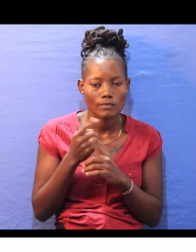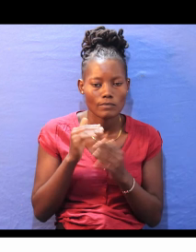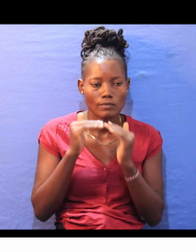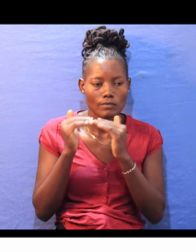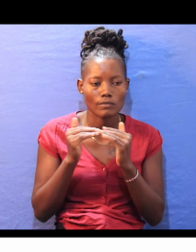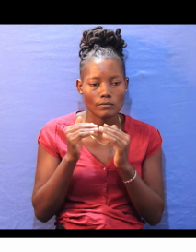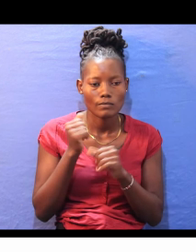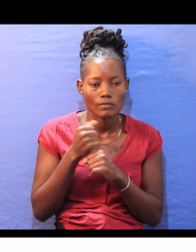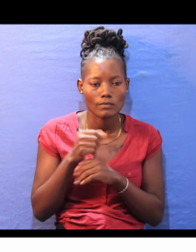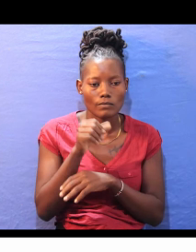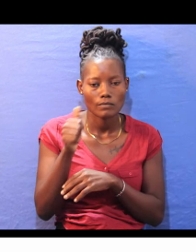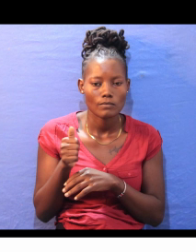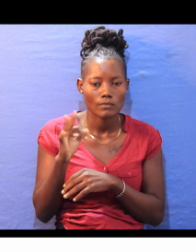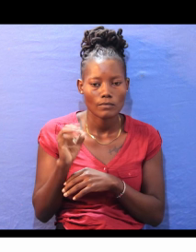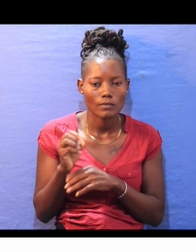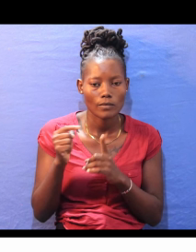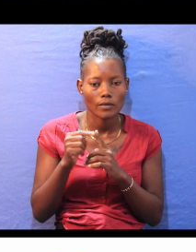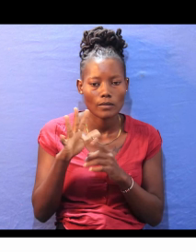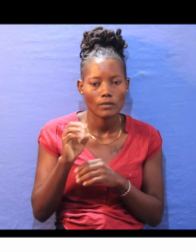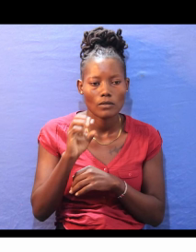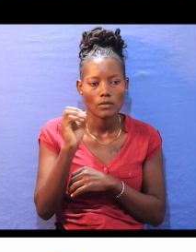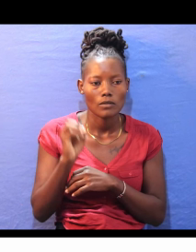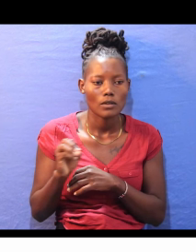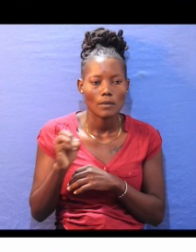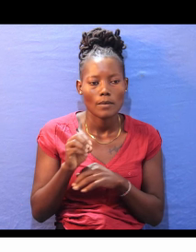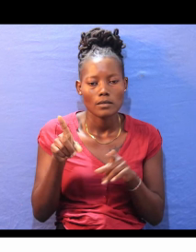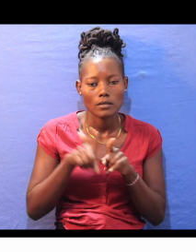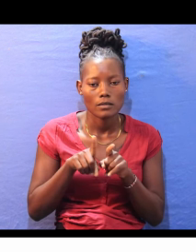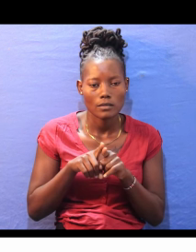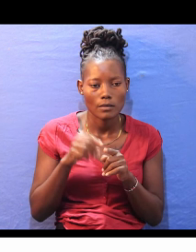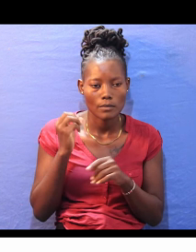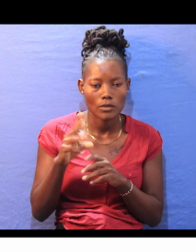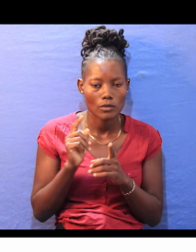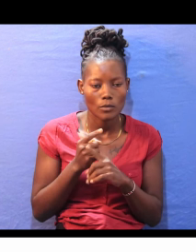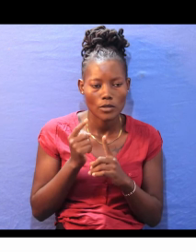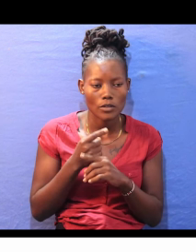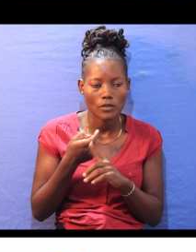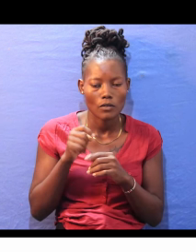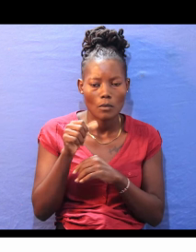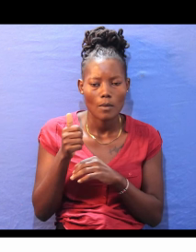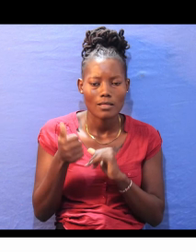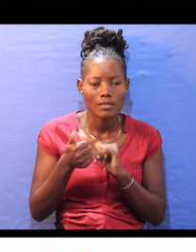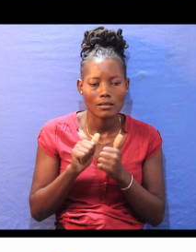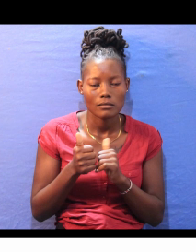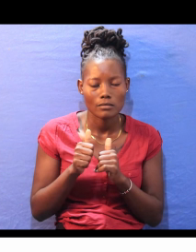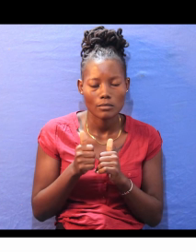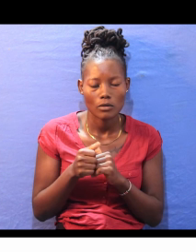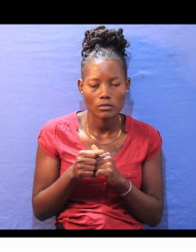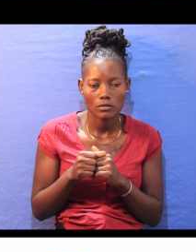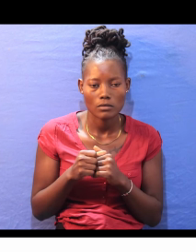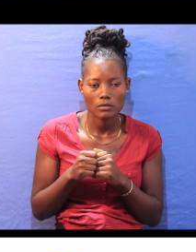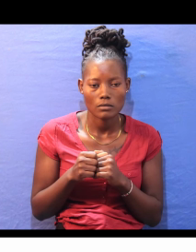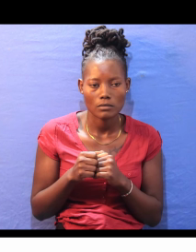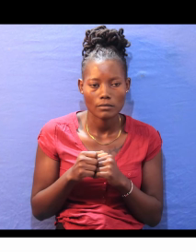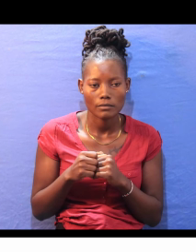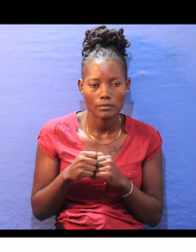up the other 30 to 50%. And they will be different for different sports, different parts of the training.